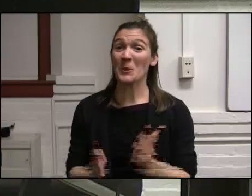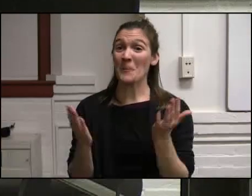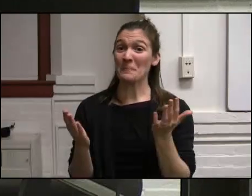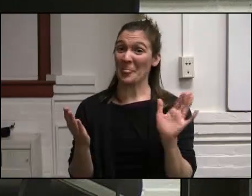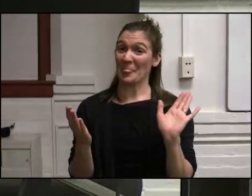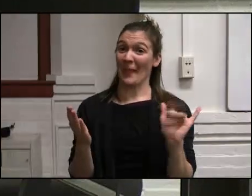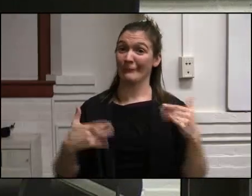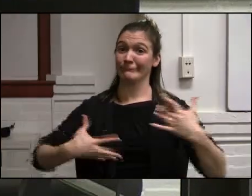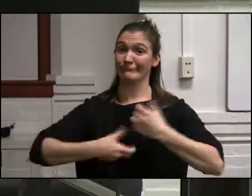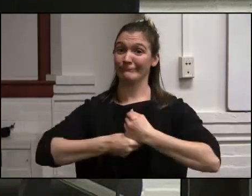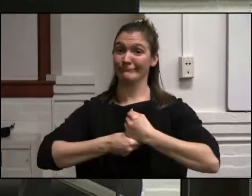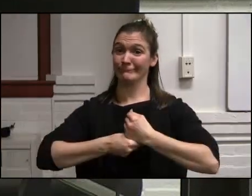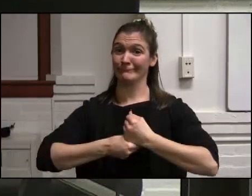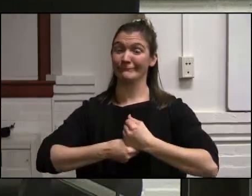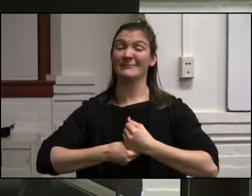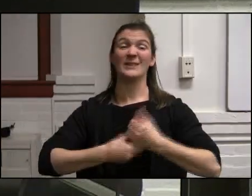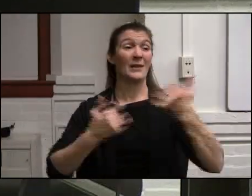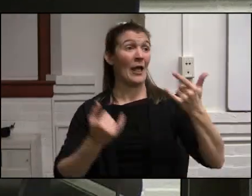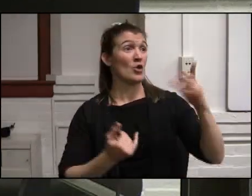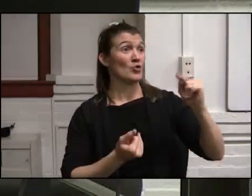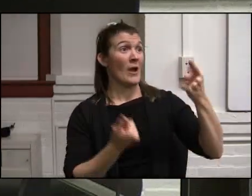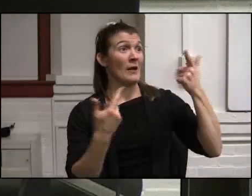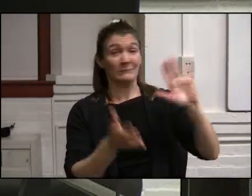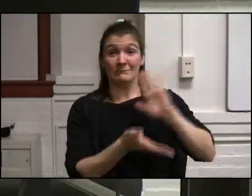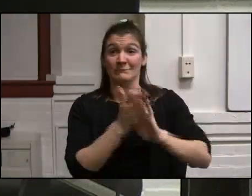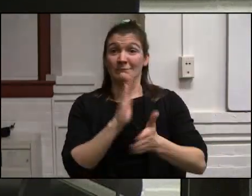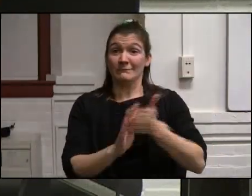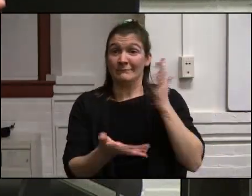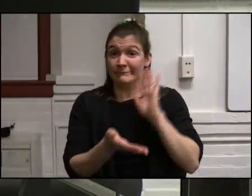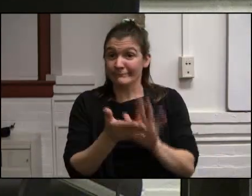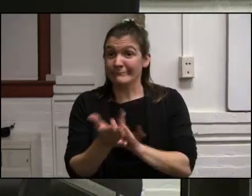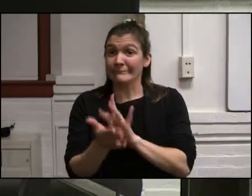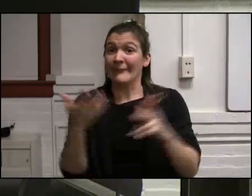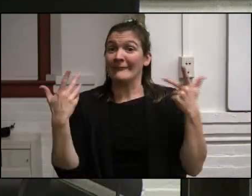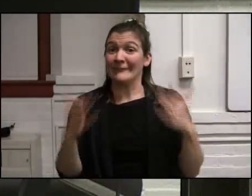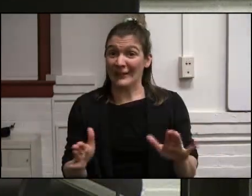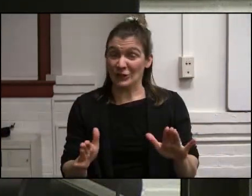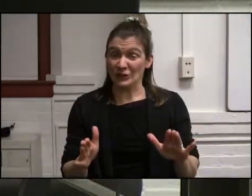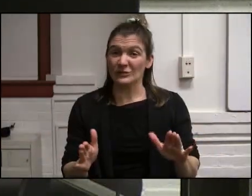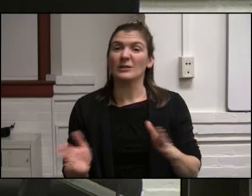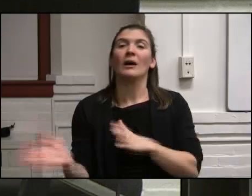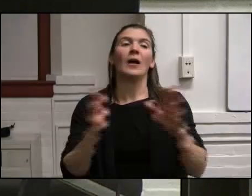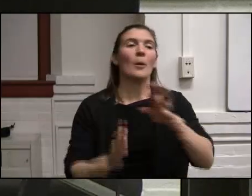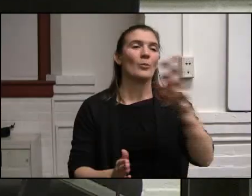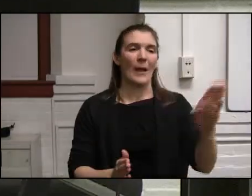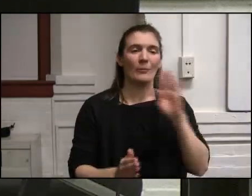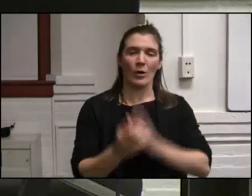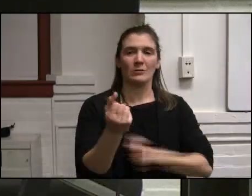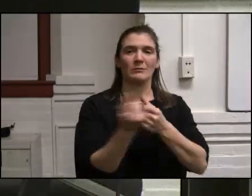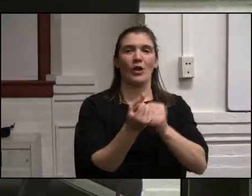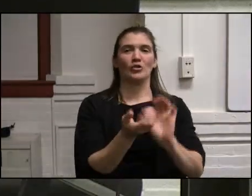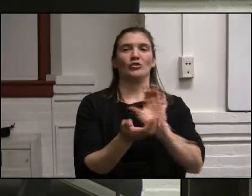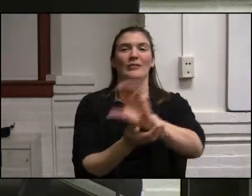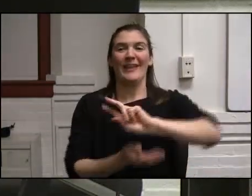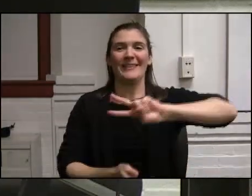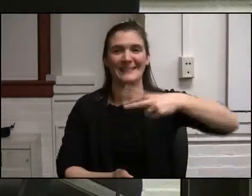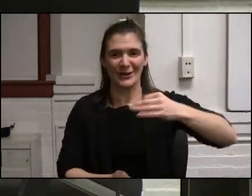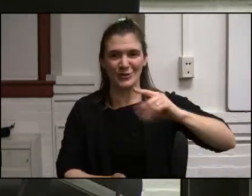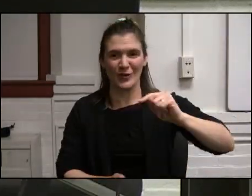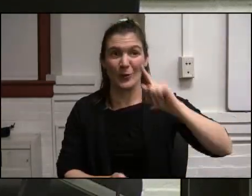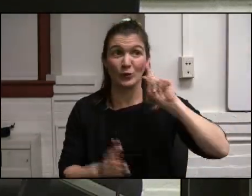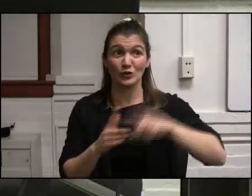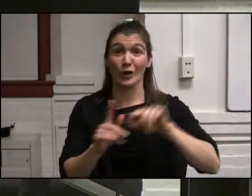So with that, we are closing out this grant. Brattleboro also sponsored the next grant, which will start